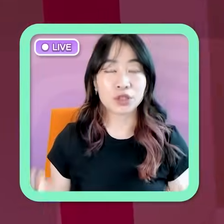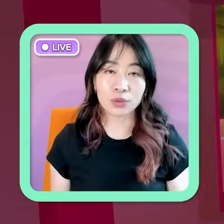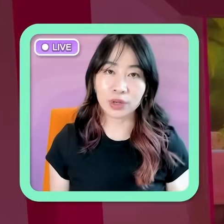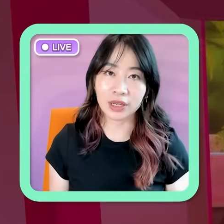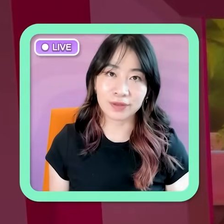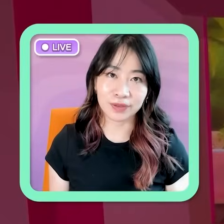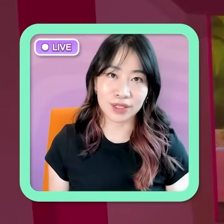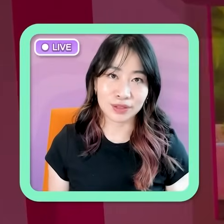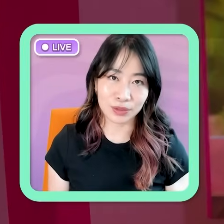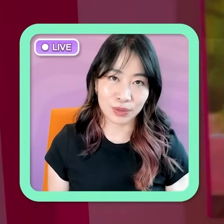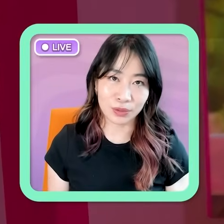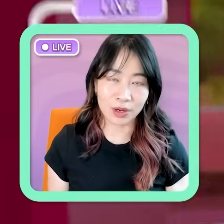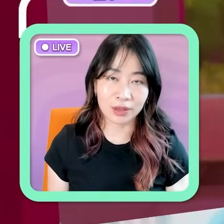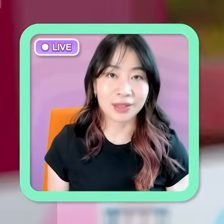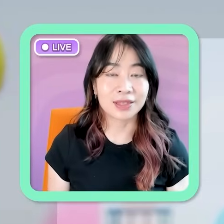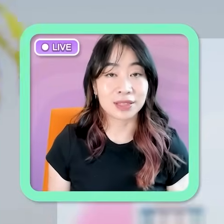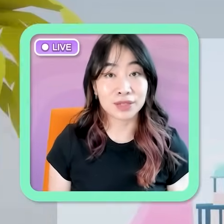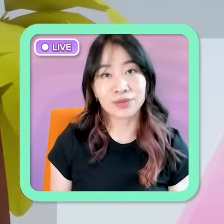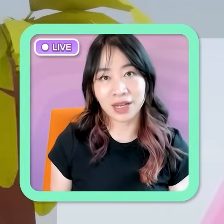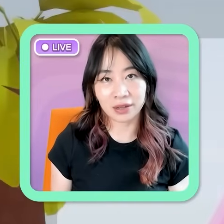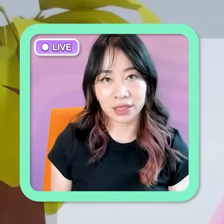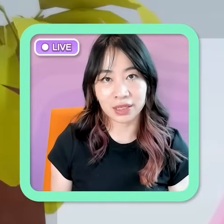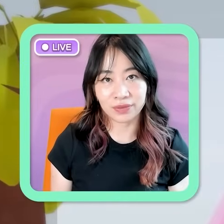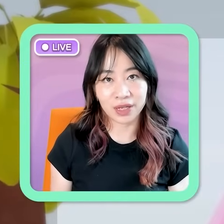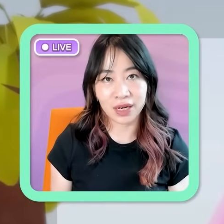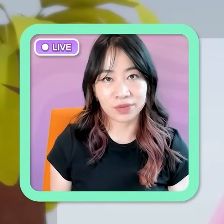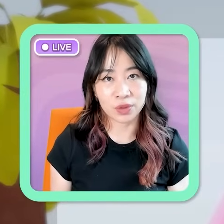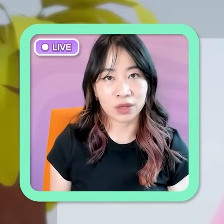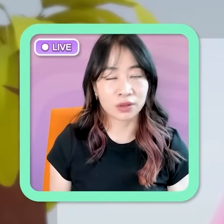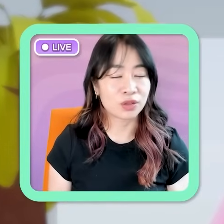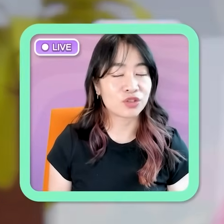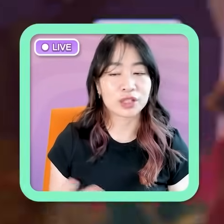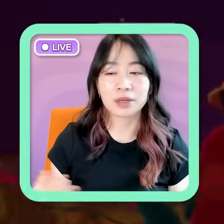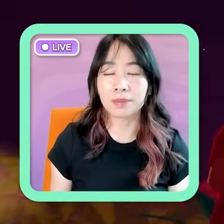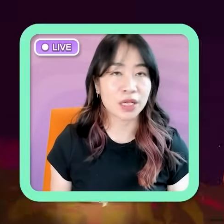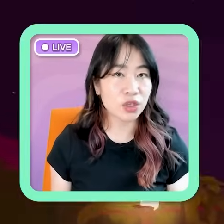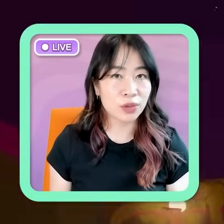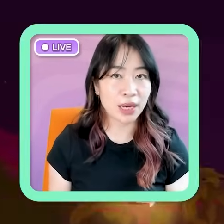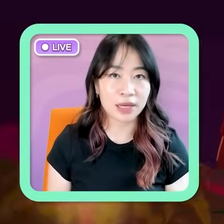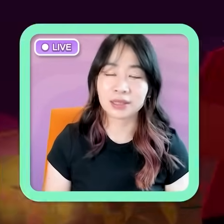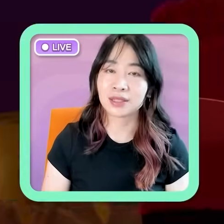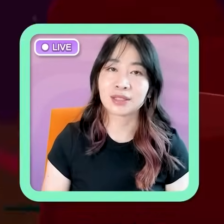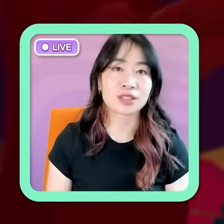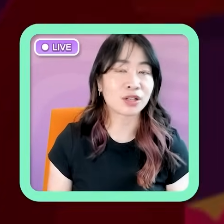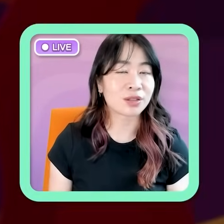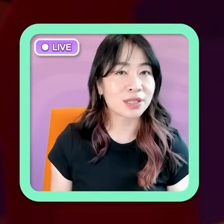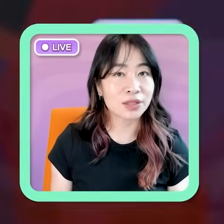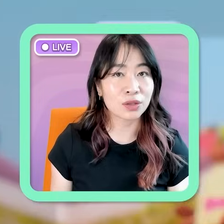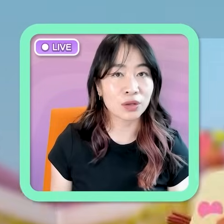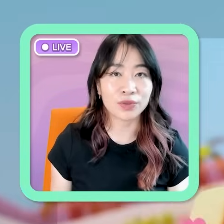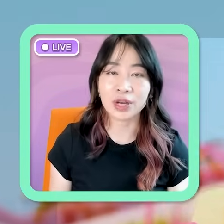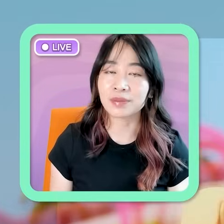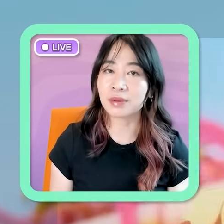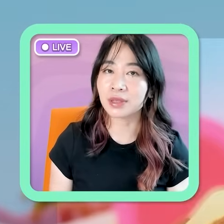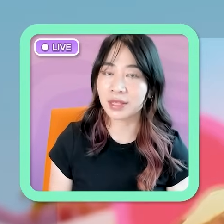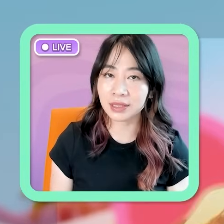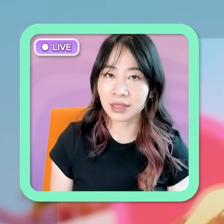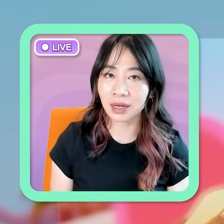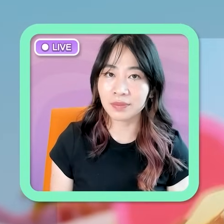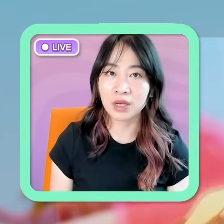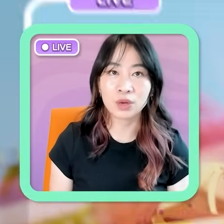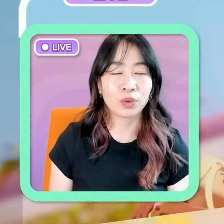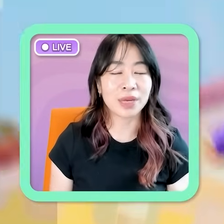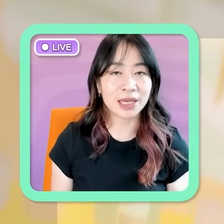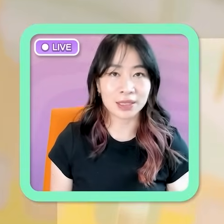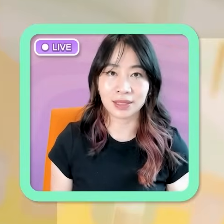But don't worry if things do go wrong. This is reality TV after all. Just pick a new cast, start the season over, and maybe this